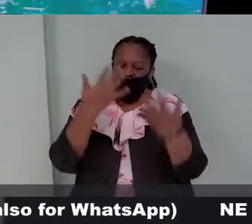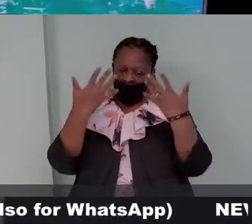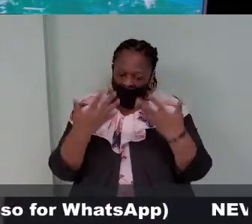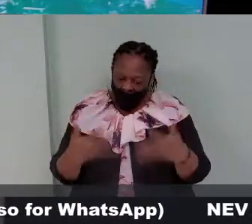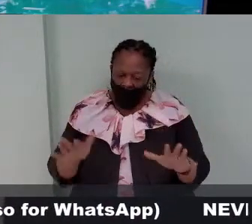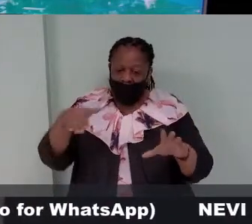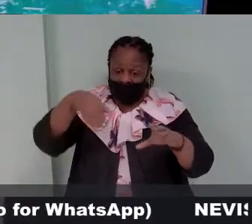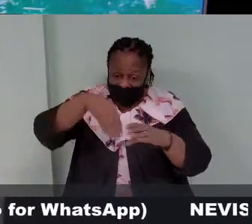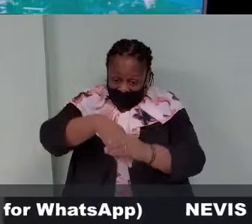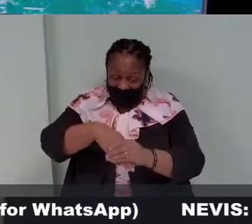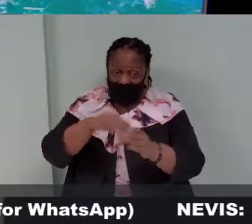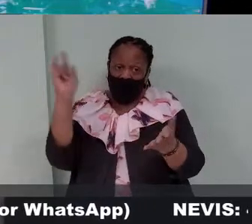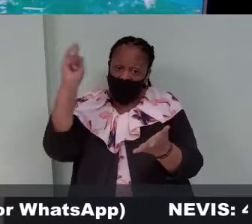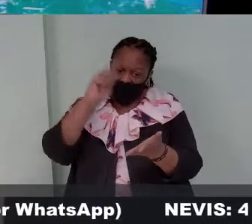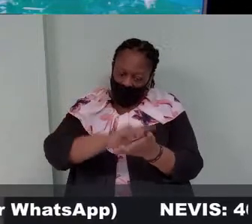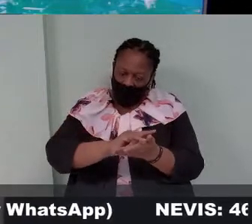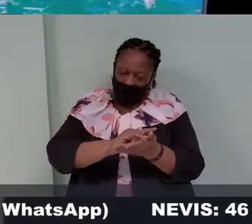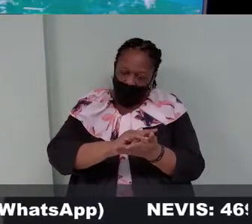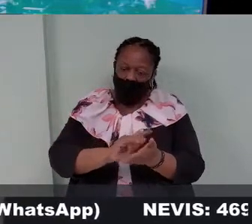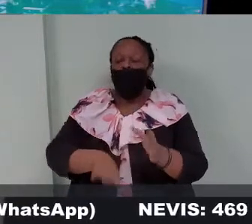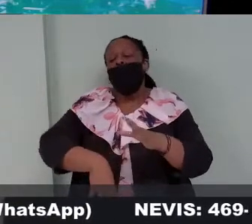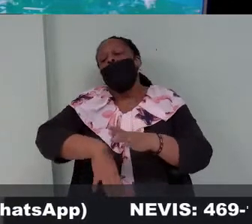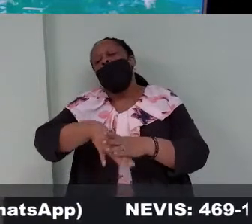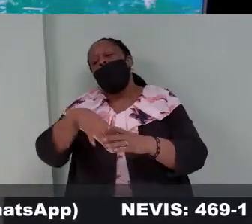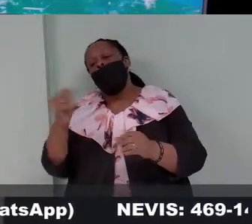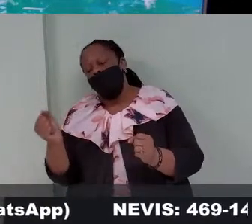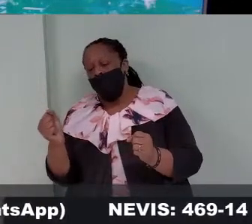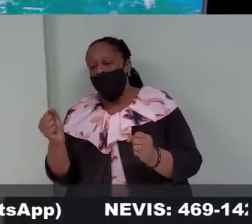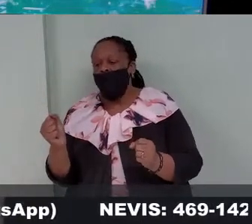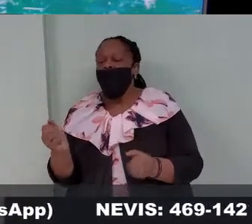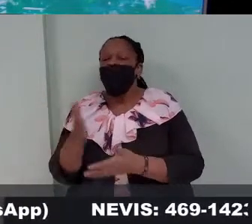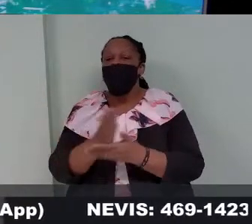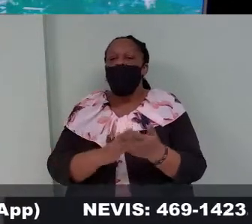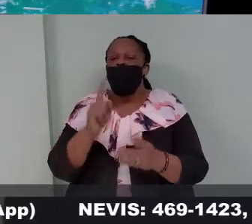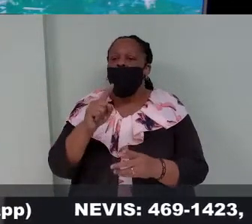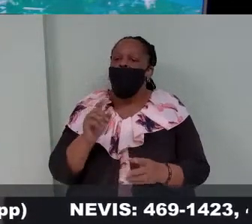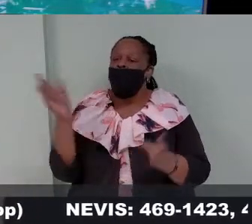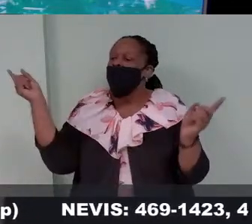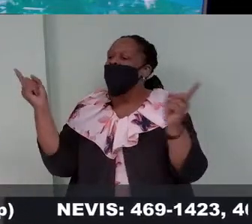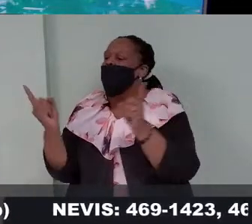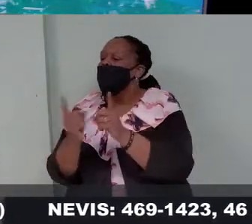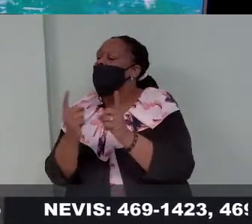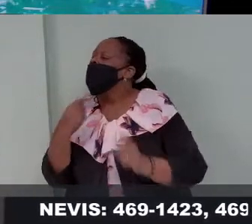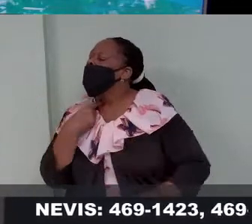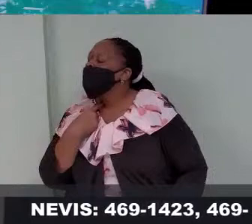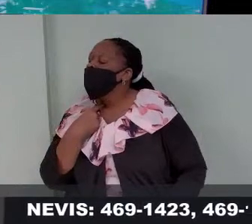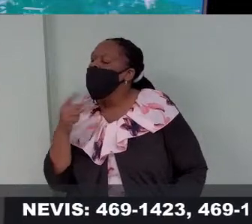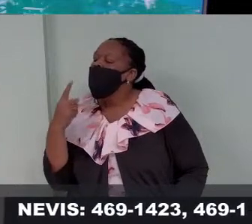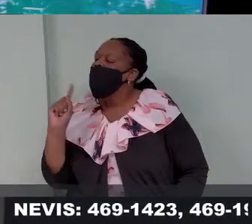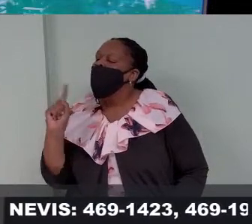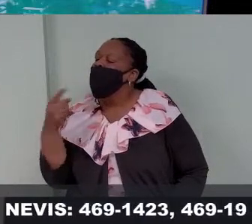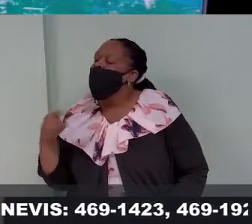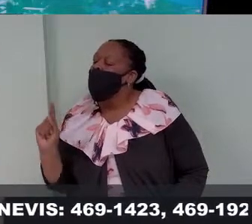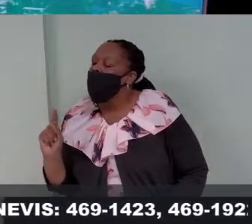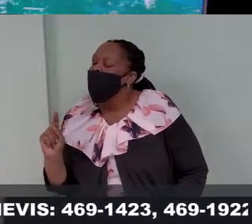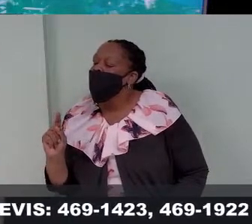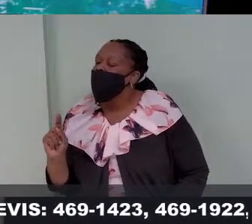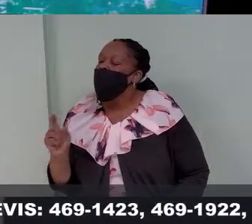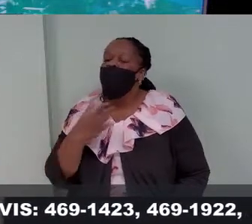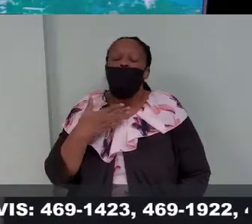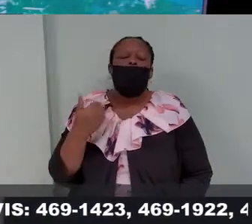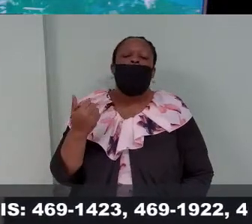queue if the line is already, if they're already engaged, and then a number will be given of the taxi operator that will